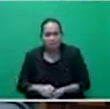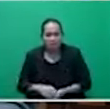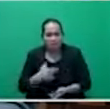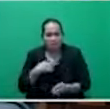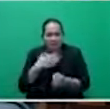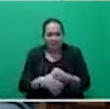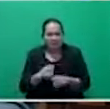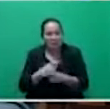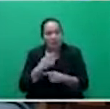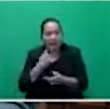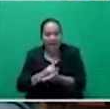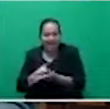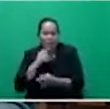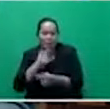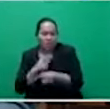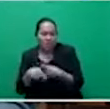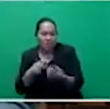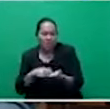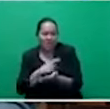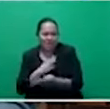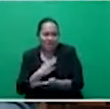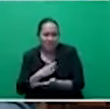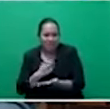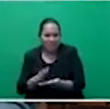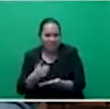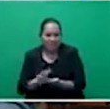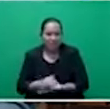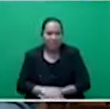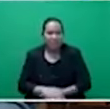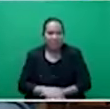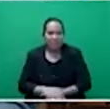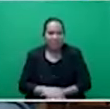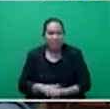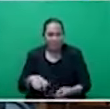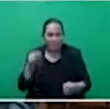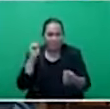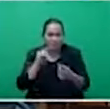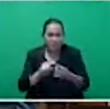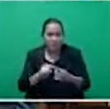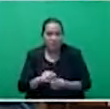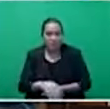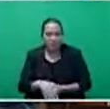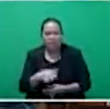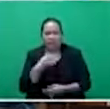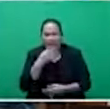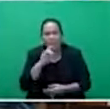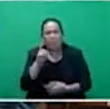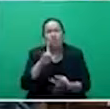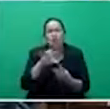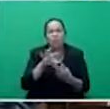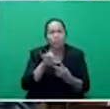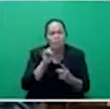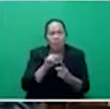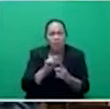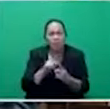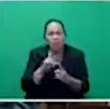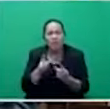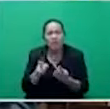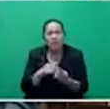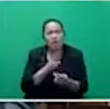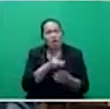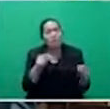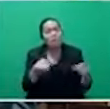I'll come to FNPF later on, sir. Mr. Speaker, sir, the point is, when we say, what's your alternative? What would the opposition